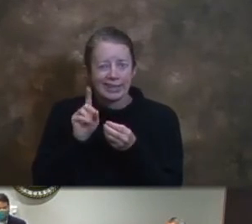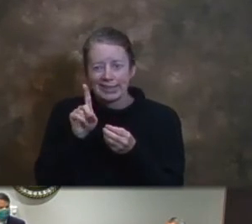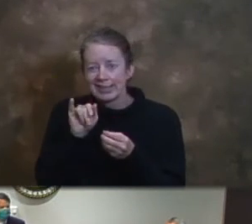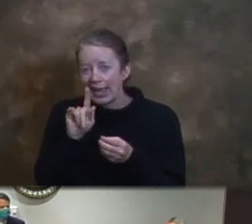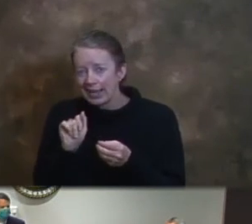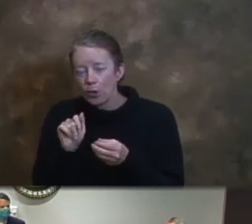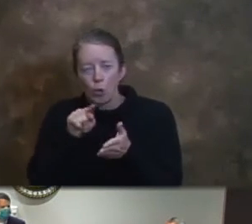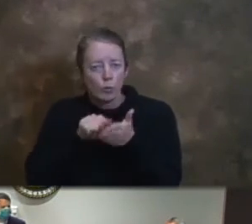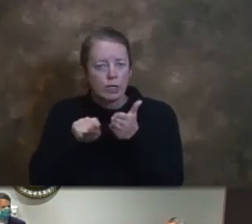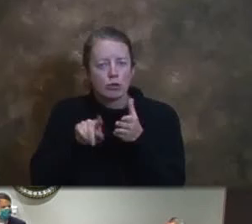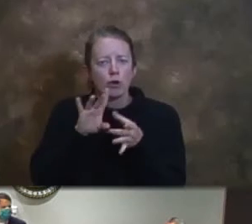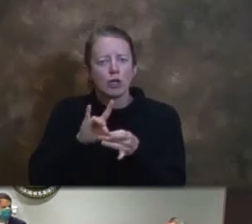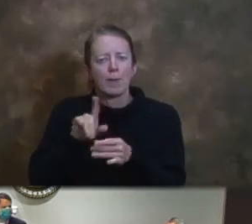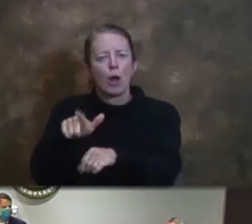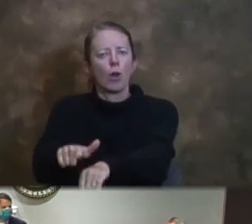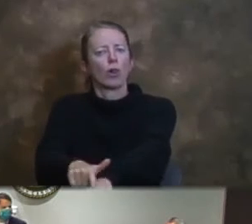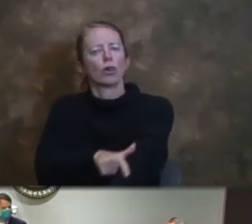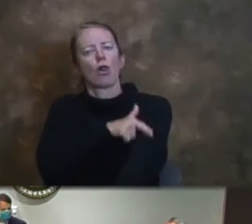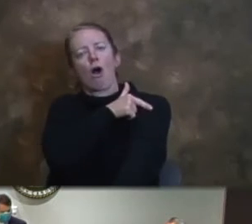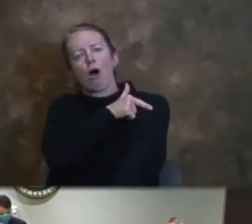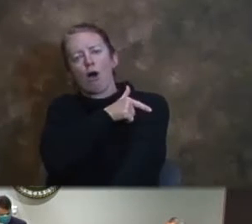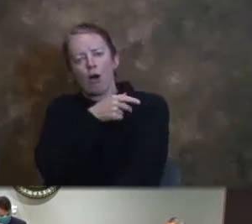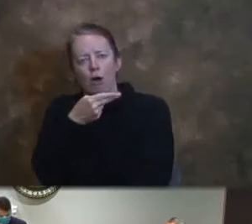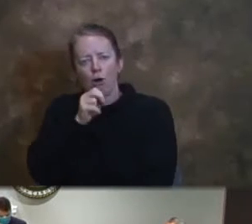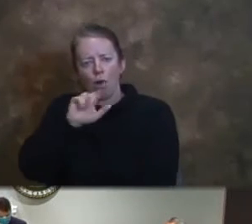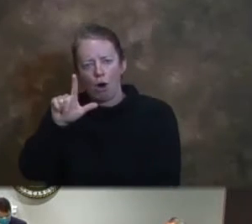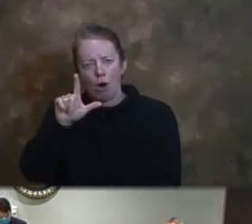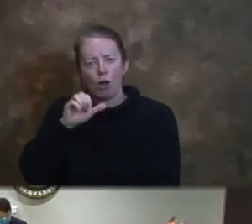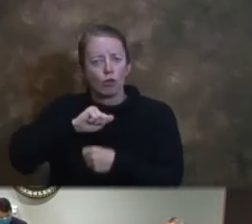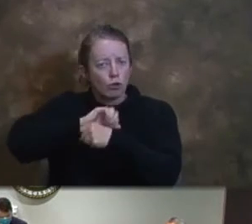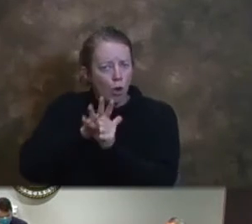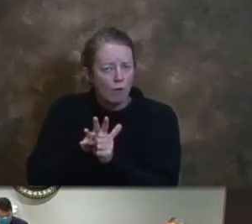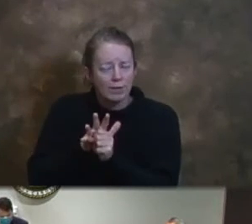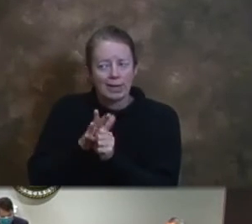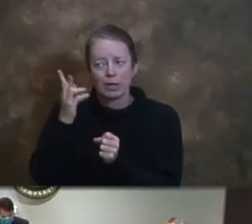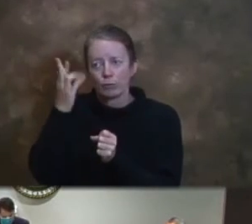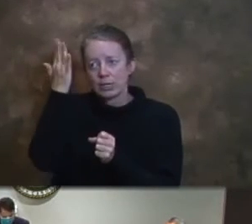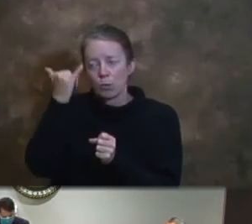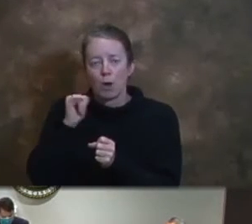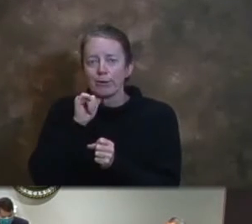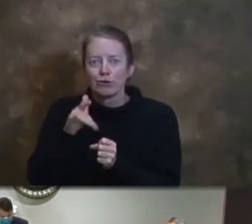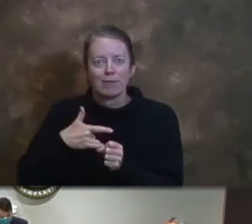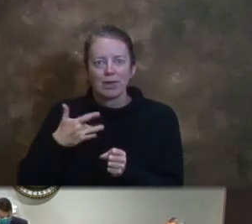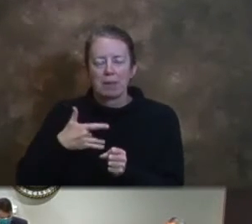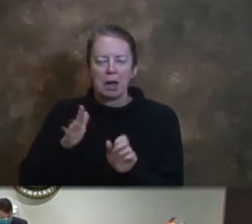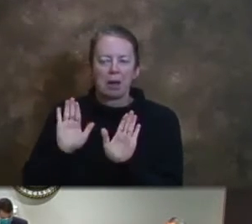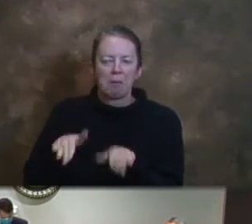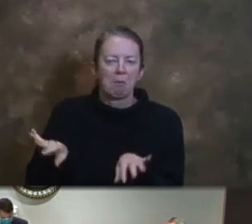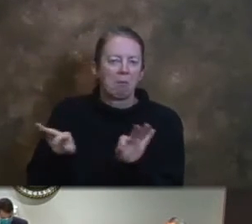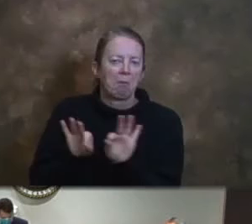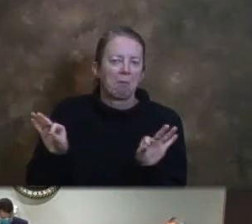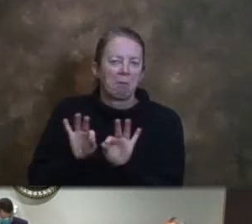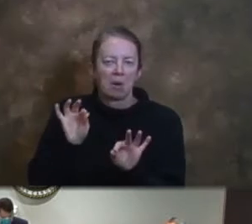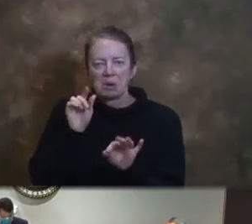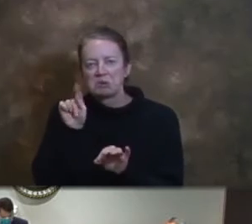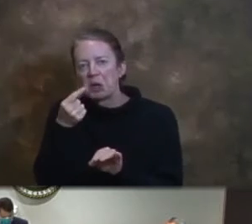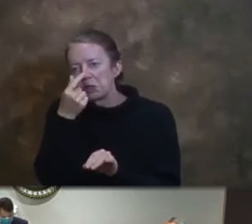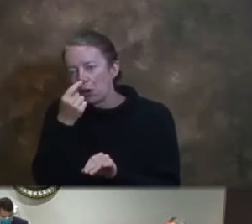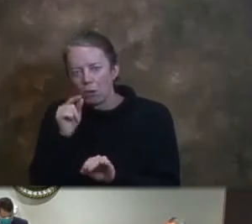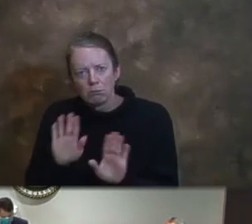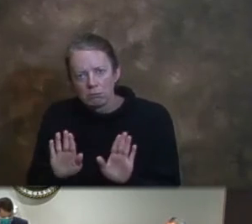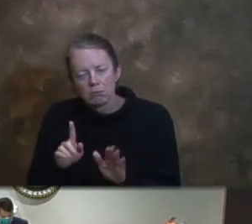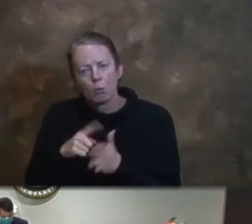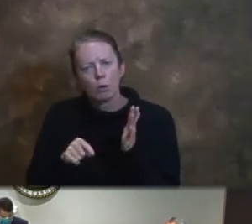long-haul COVID and why we shouldn't necessarily feel like it's okay to get it, it's just a cold? What are you seeing in